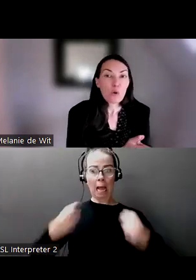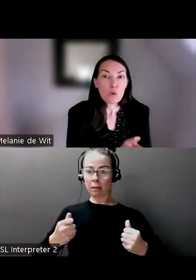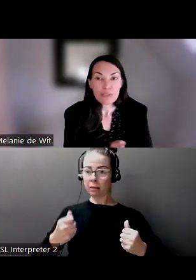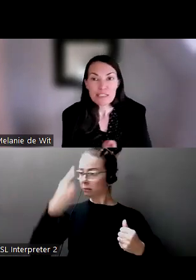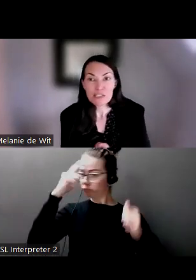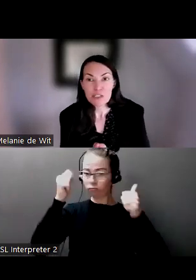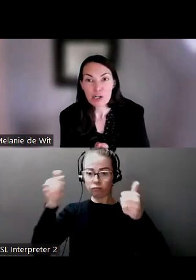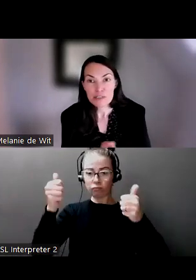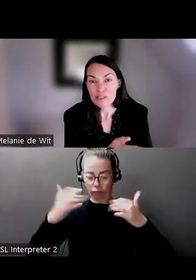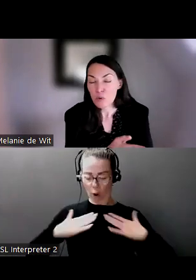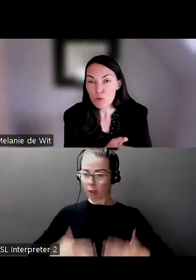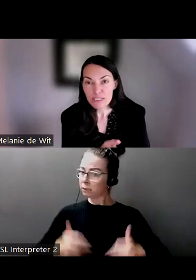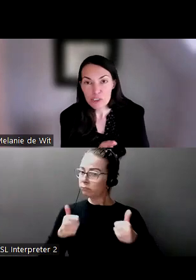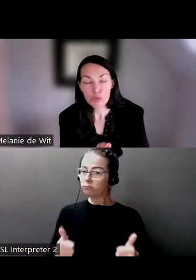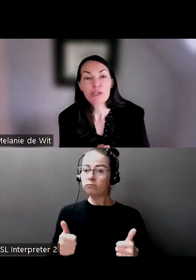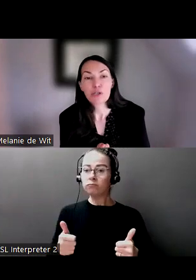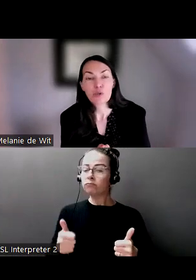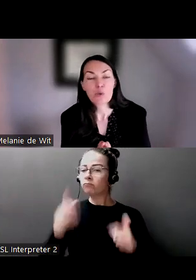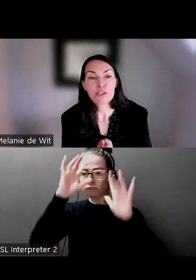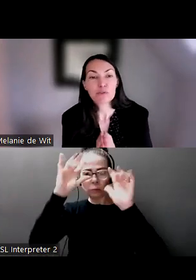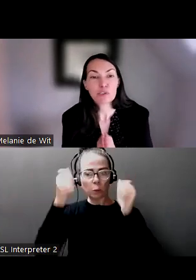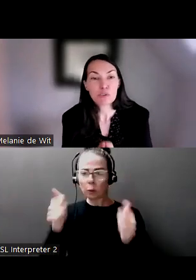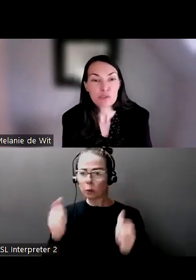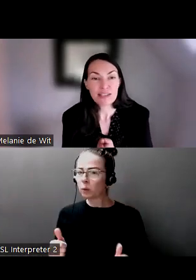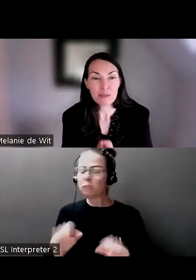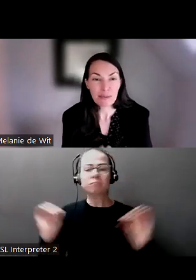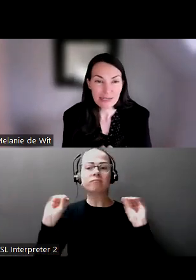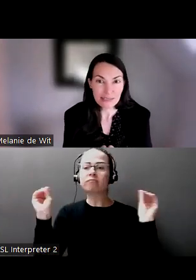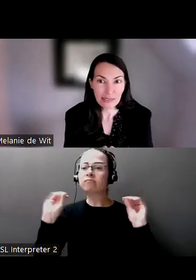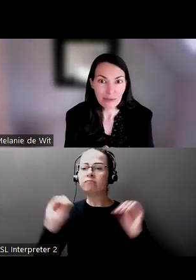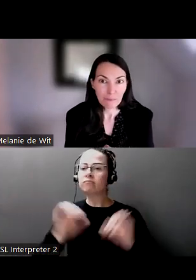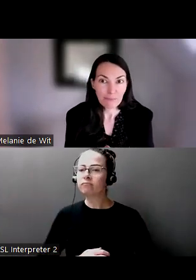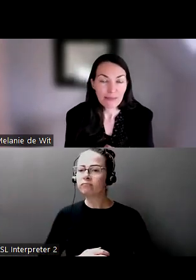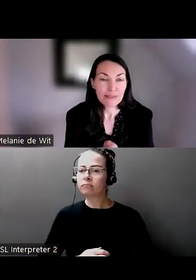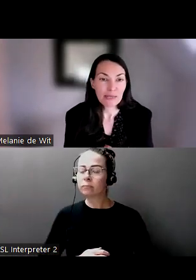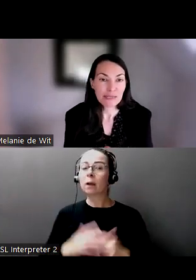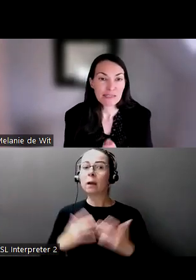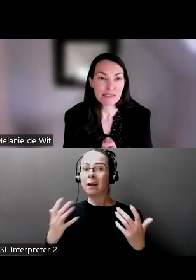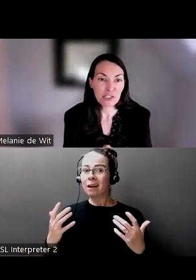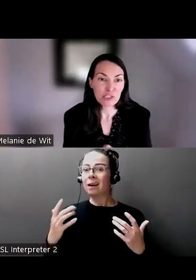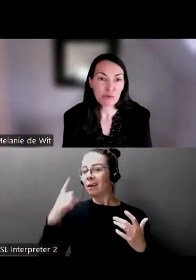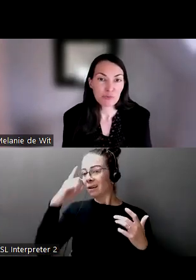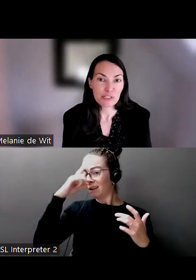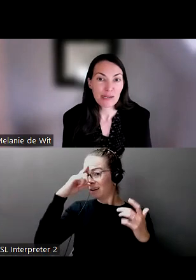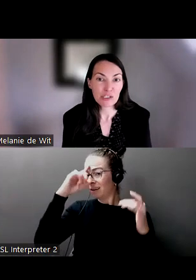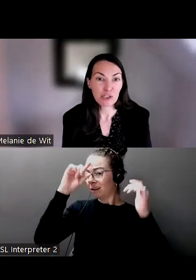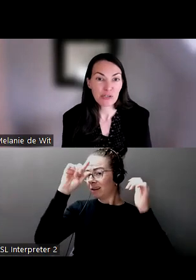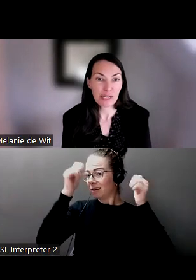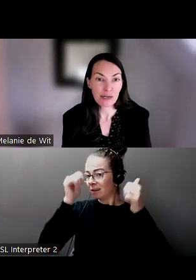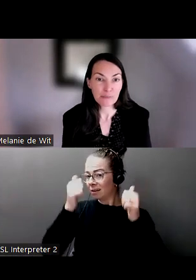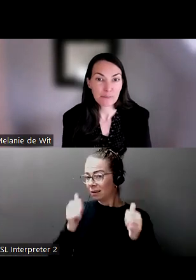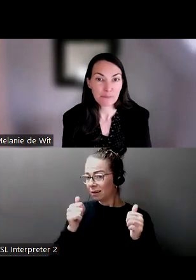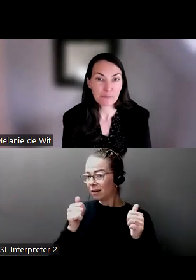it only starts, it's only triggered when you lose the capacity to make decisions with respect to